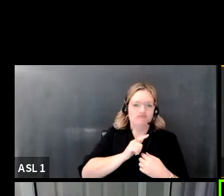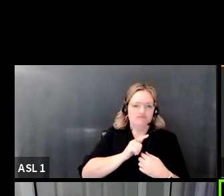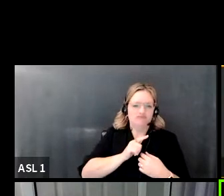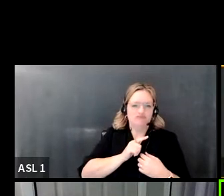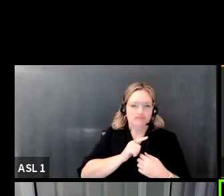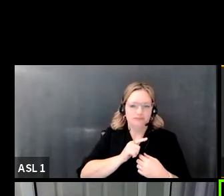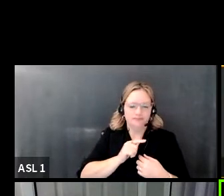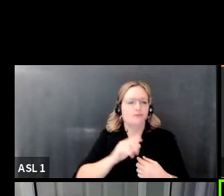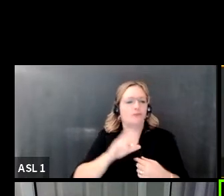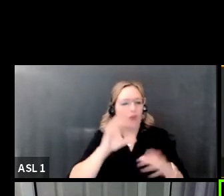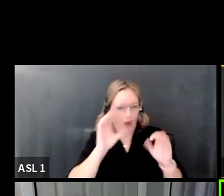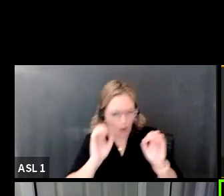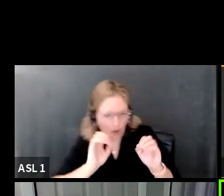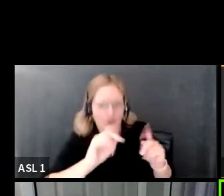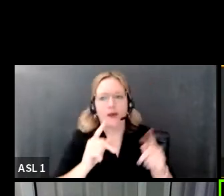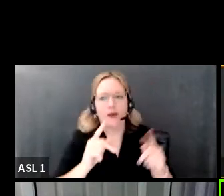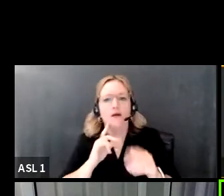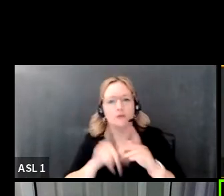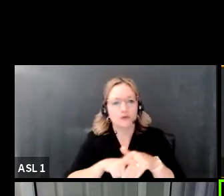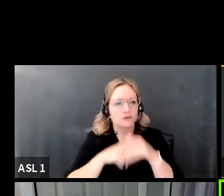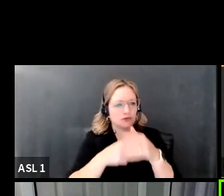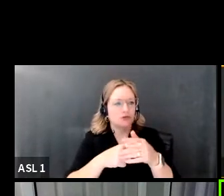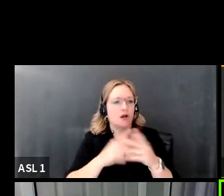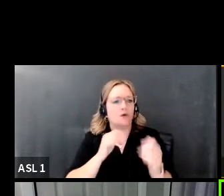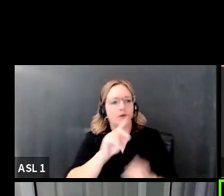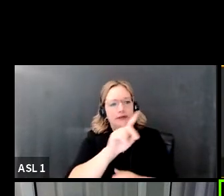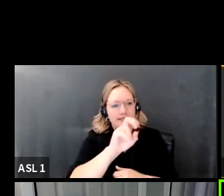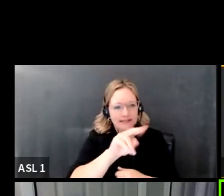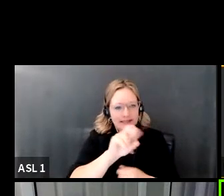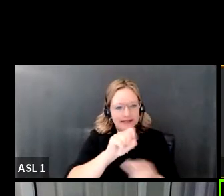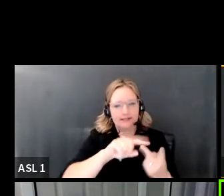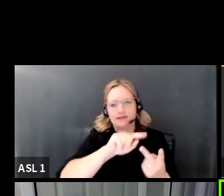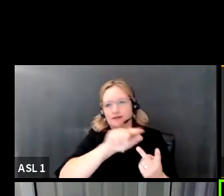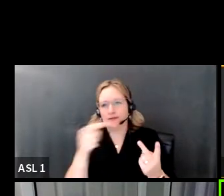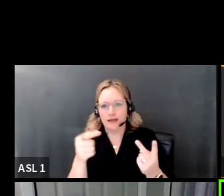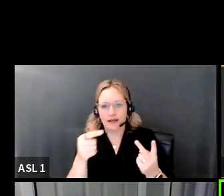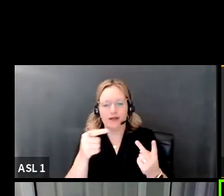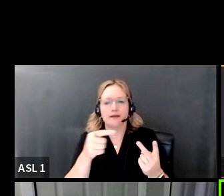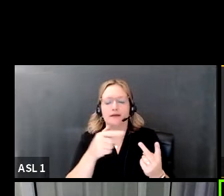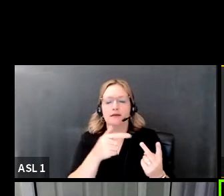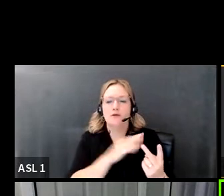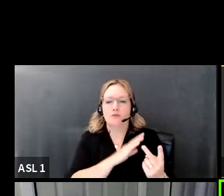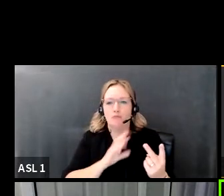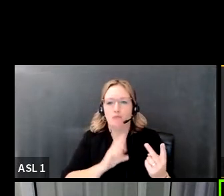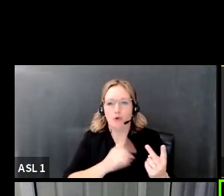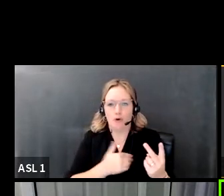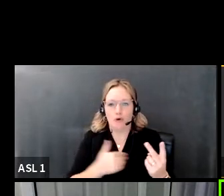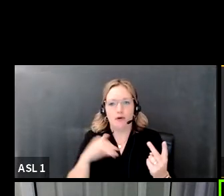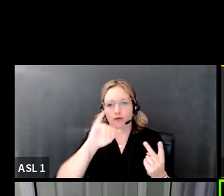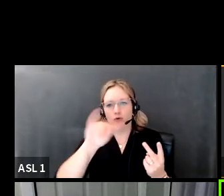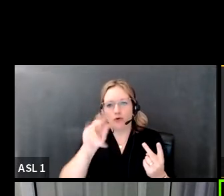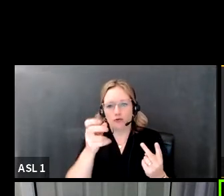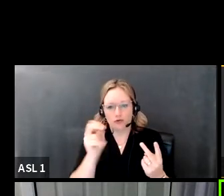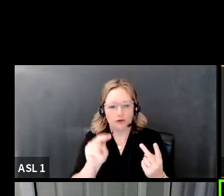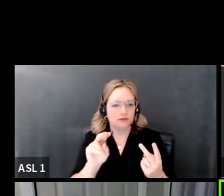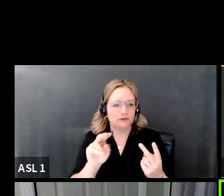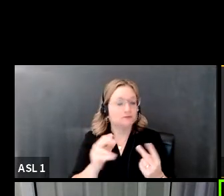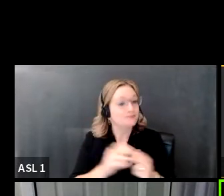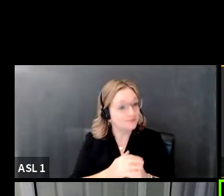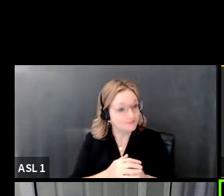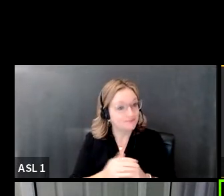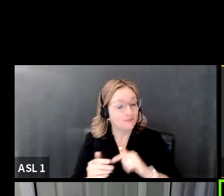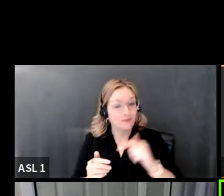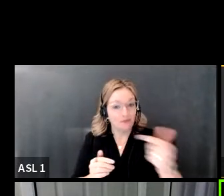we'll start with chair deans then we'll go to member johnson and i'll ask some questions and then we'll go to uh other committee members so chair dean's over